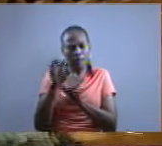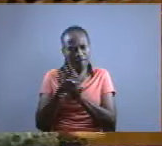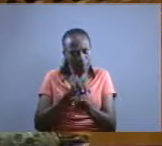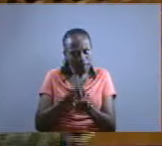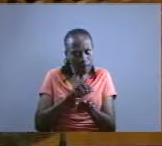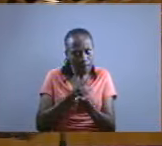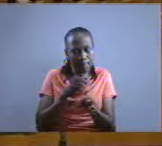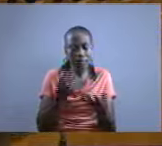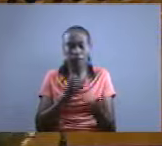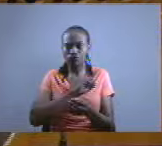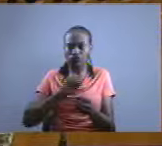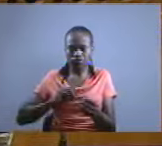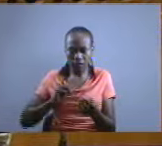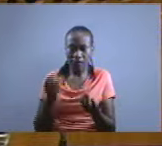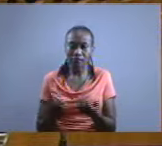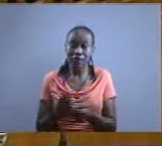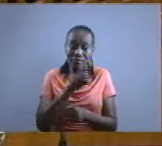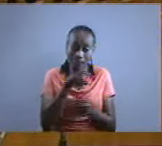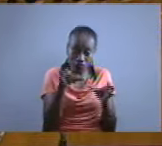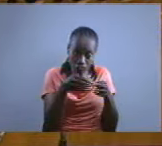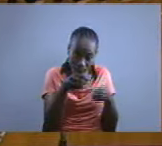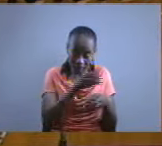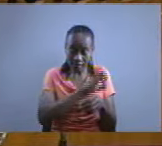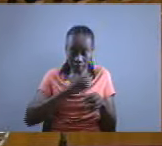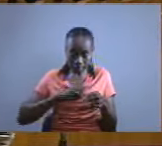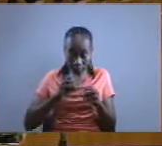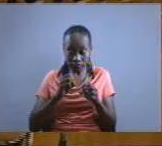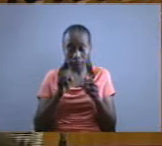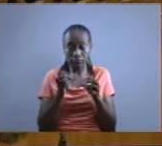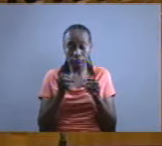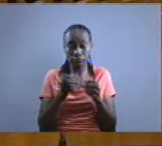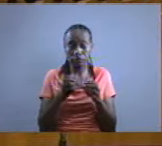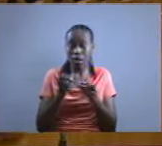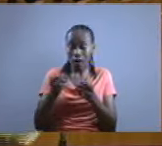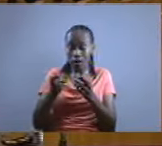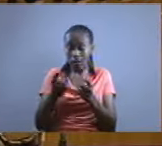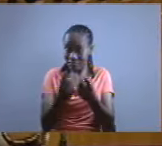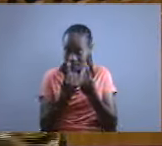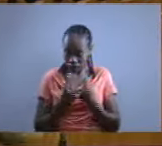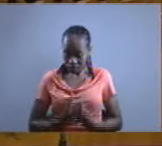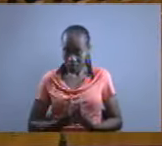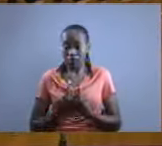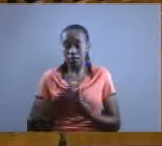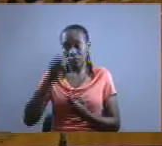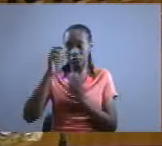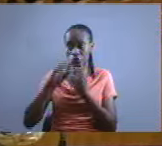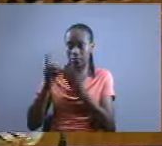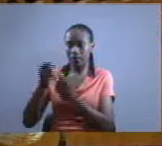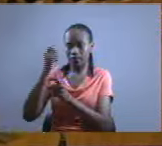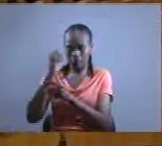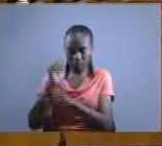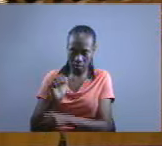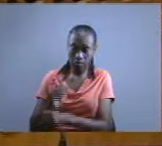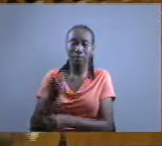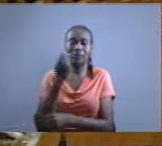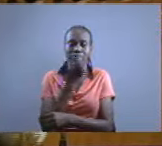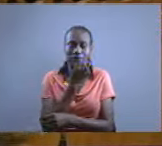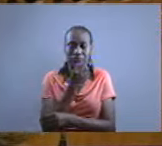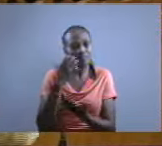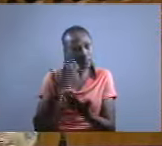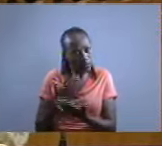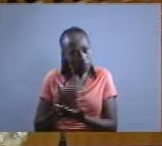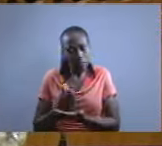The farmers has asked us as the Department of Labor to say, can you take us through on the labor law so that we can be